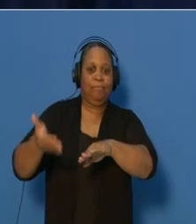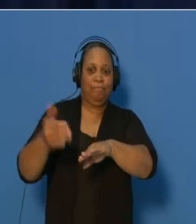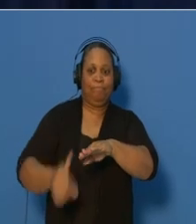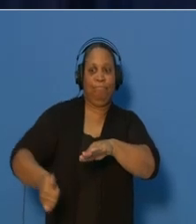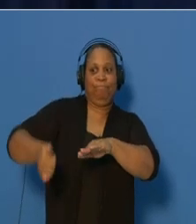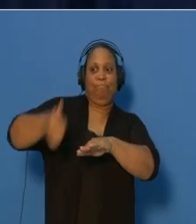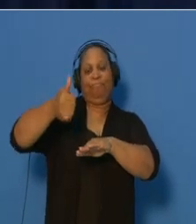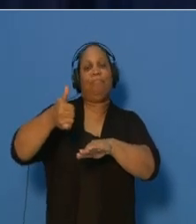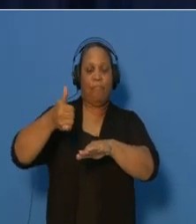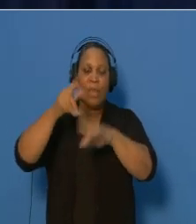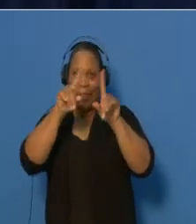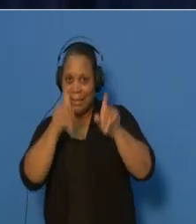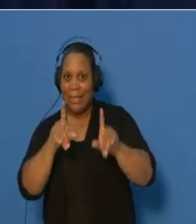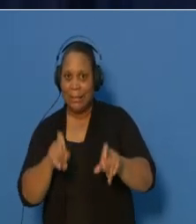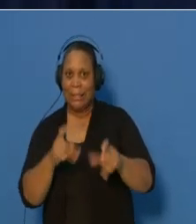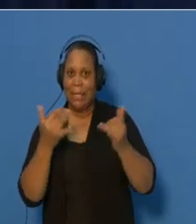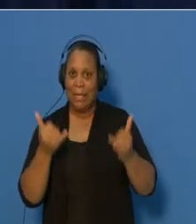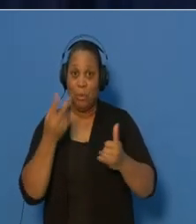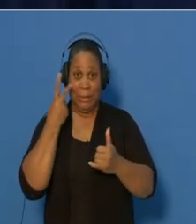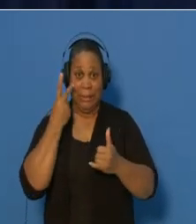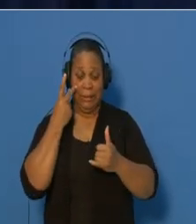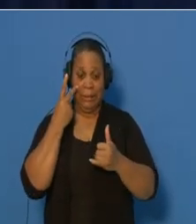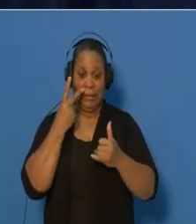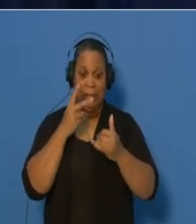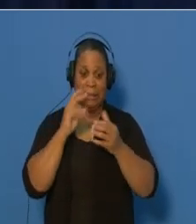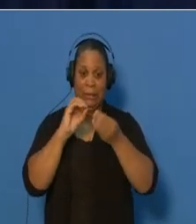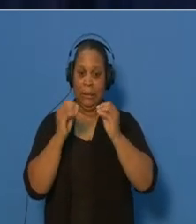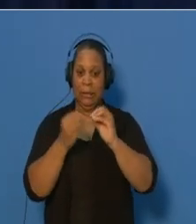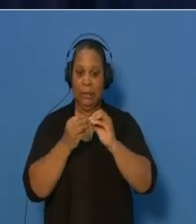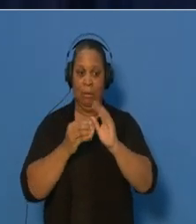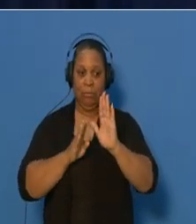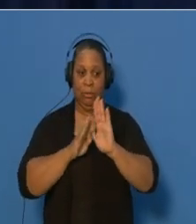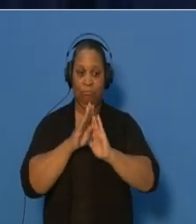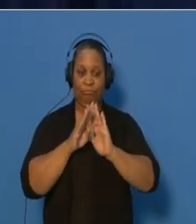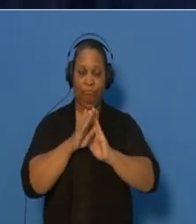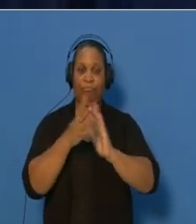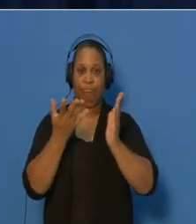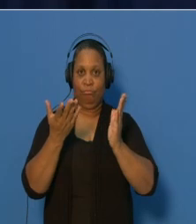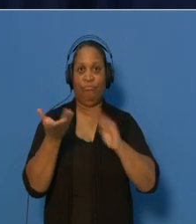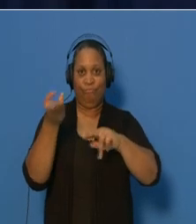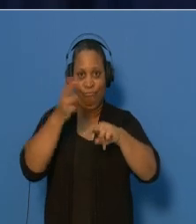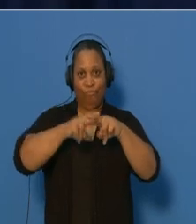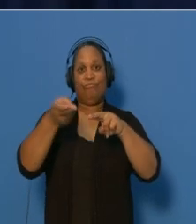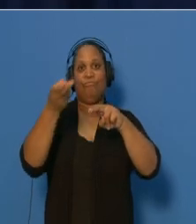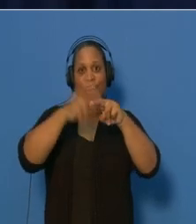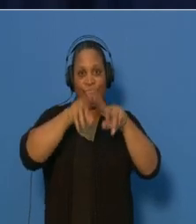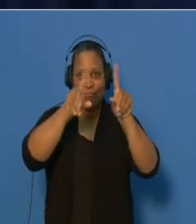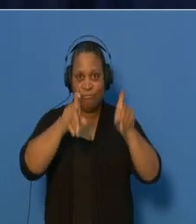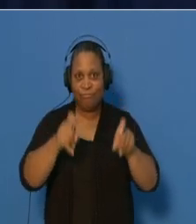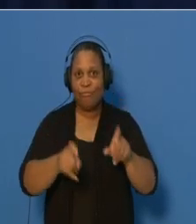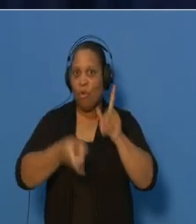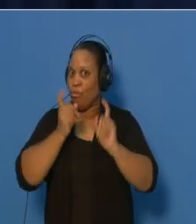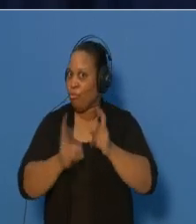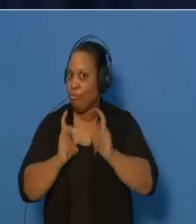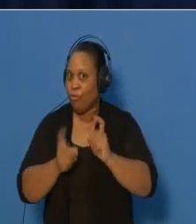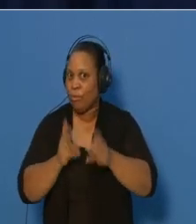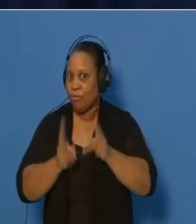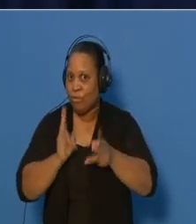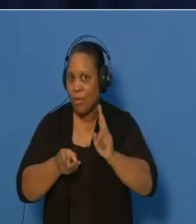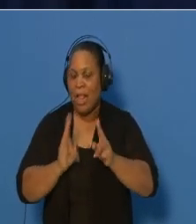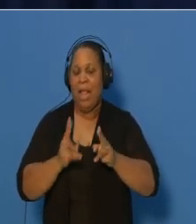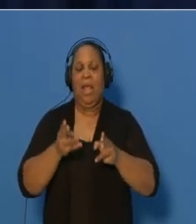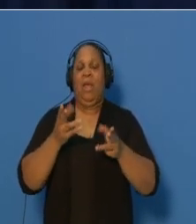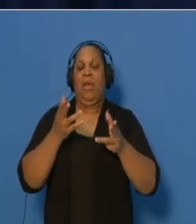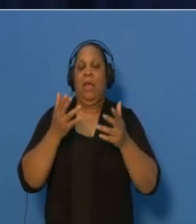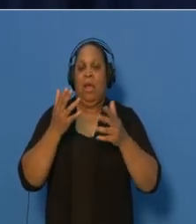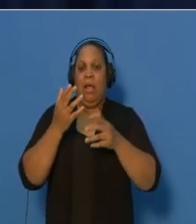my expectation that you'll see these numbers of the persons of whom we test will increase on a rapid basis. Yesterday, the Premier